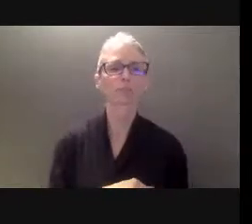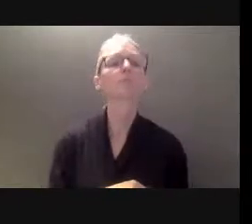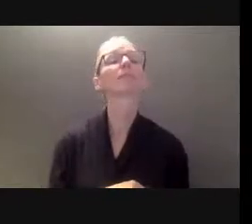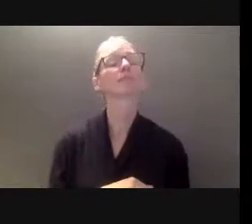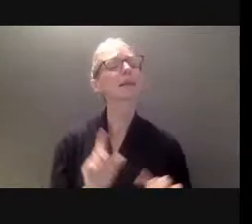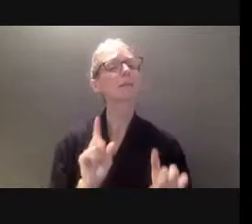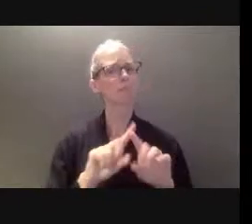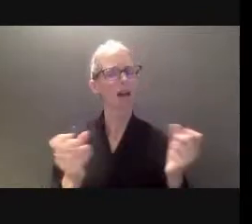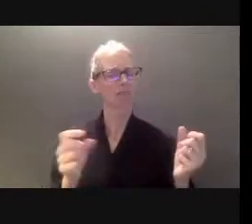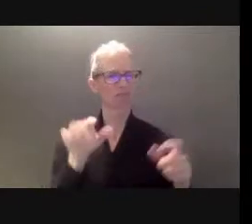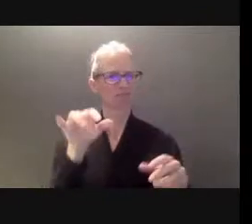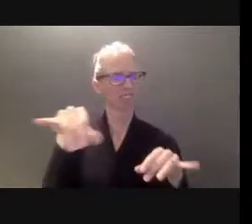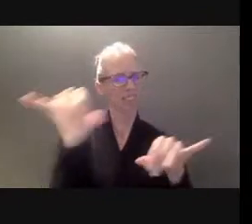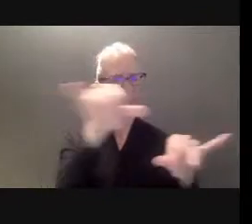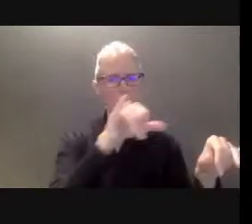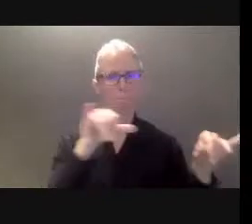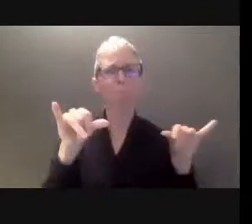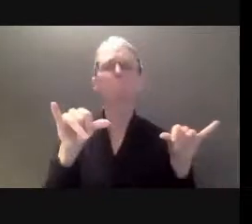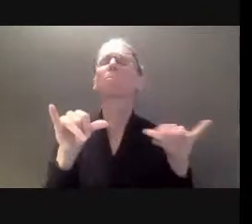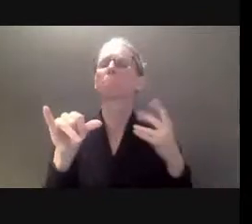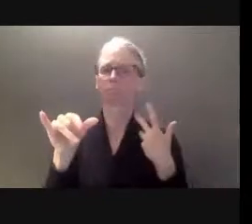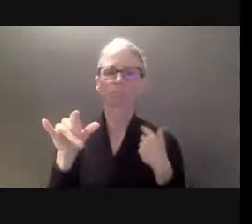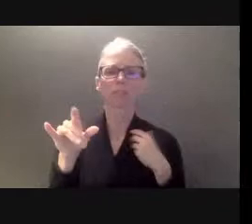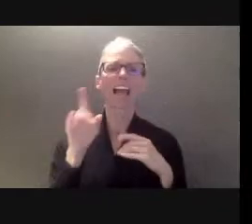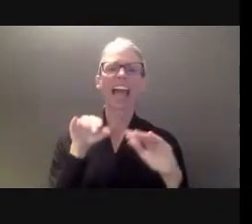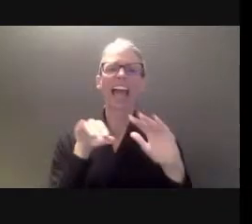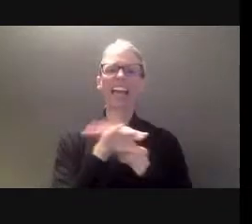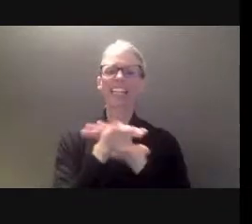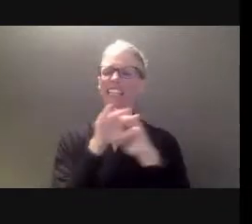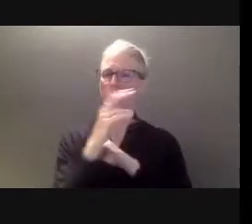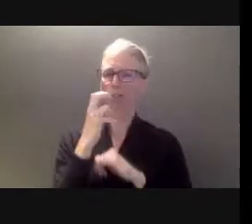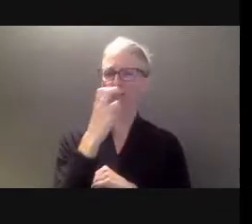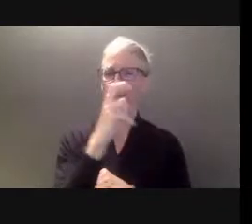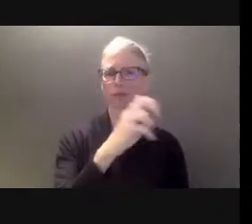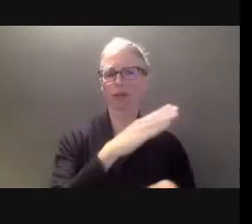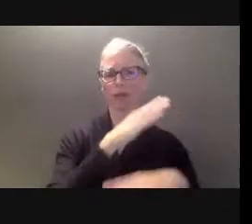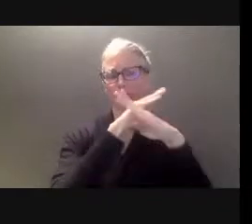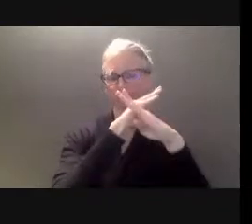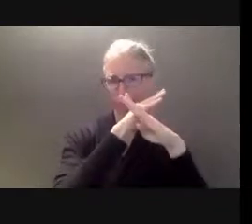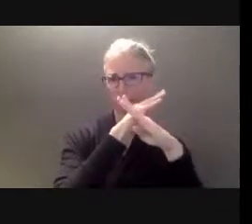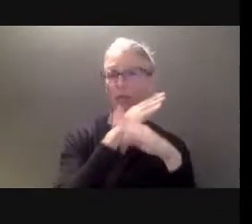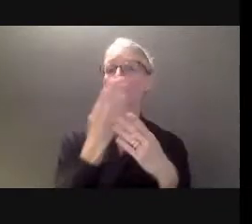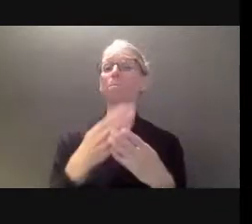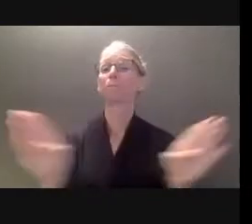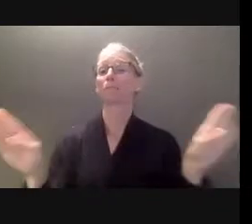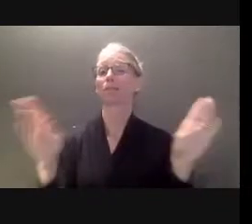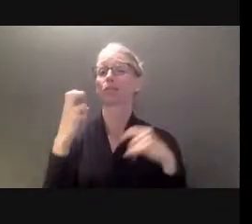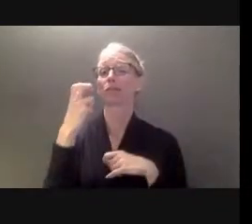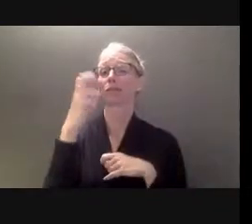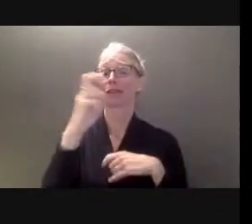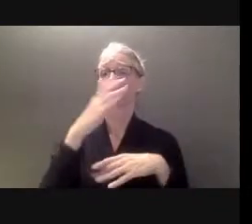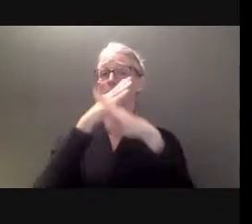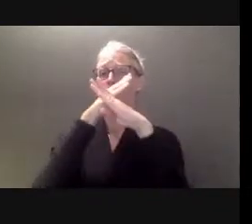of accessible wayfinding information and financial costs were barriers for them getting to the park.